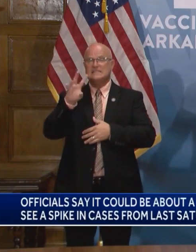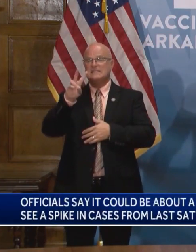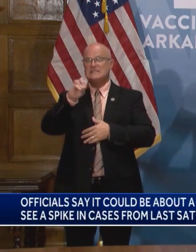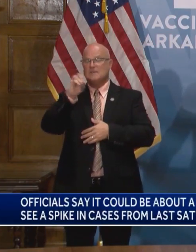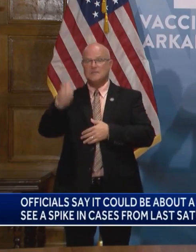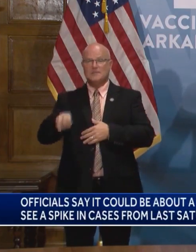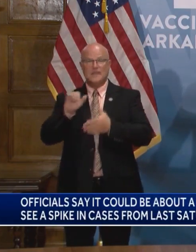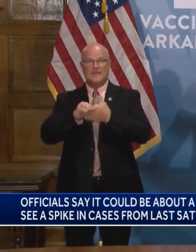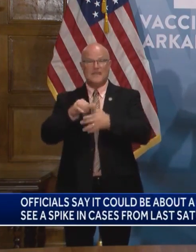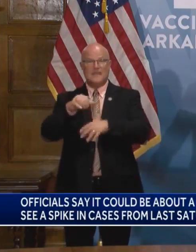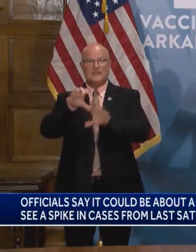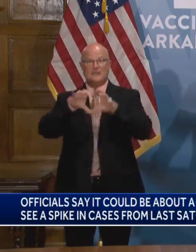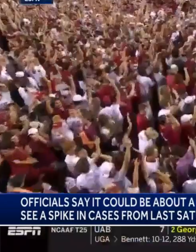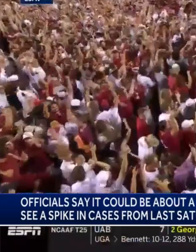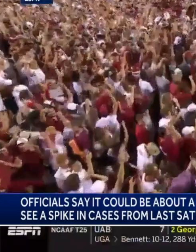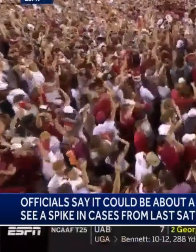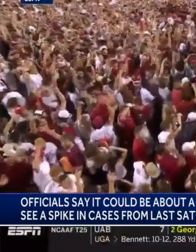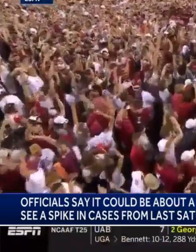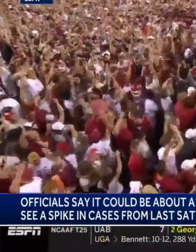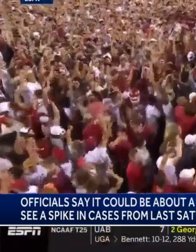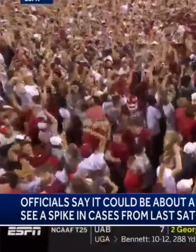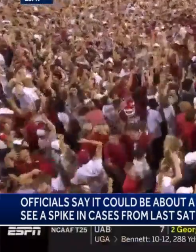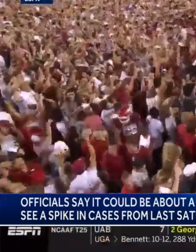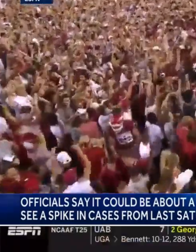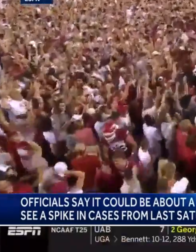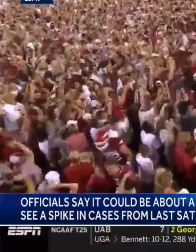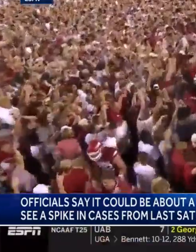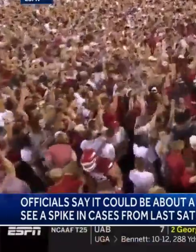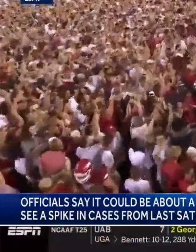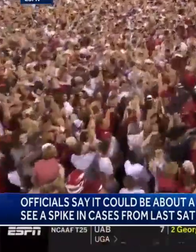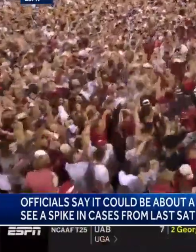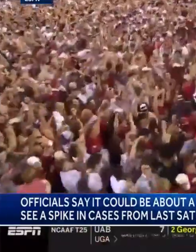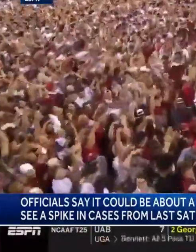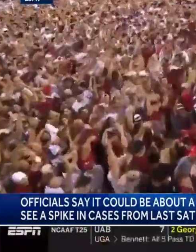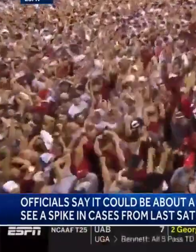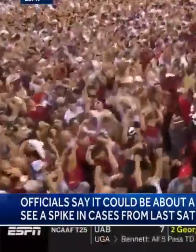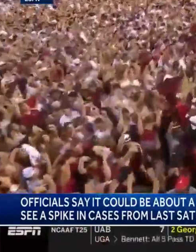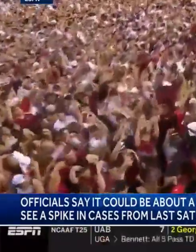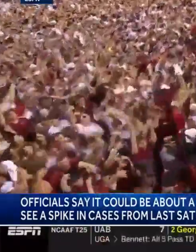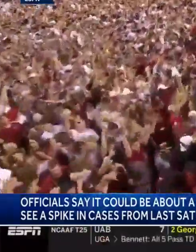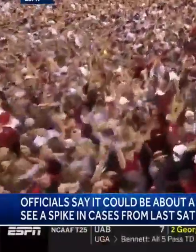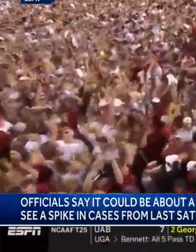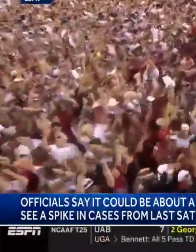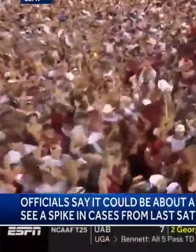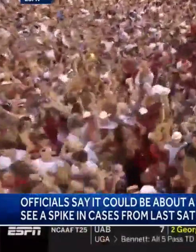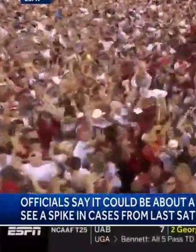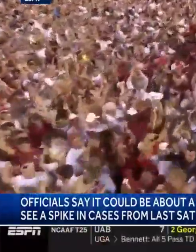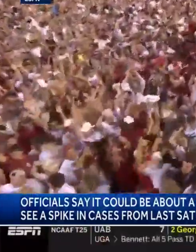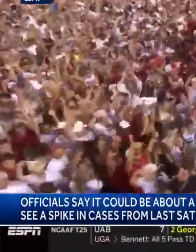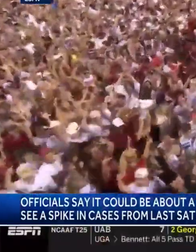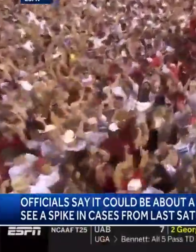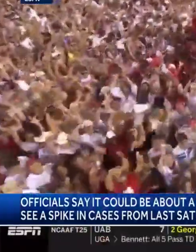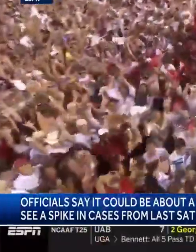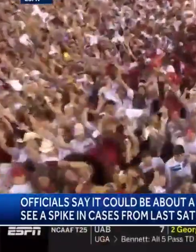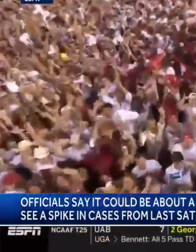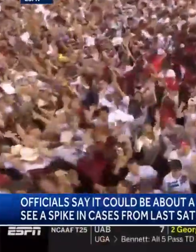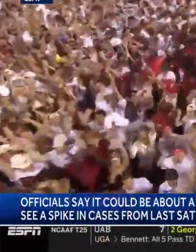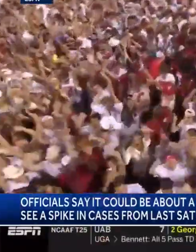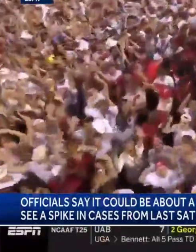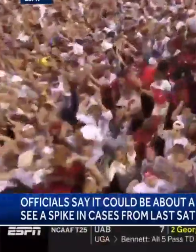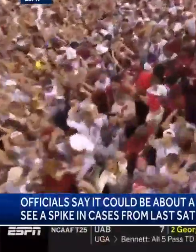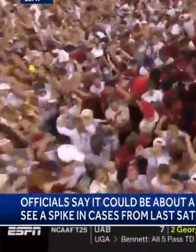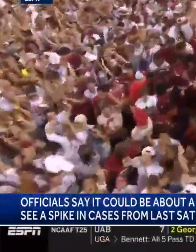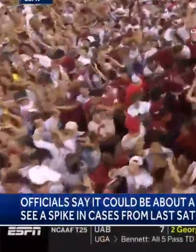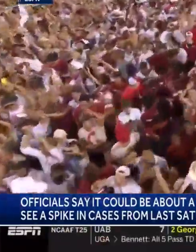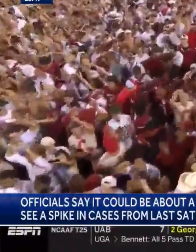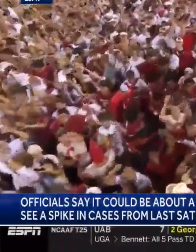60-70% of that crowd was vaccinated. Dr. Jose Romero said if we do see a spike in cases, it would be at least a week from last